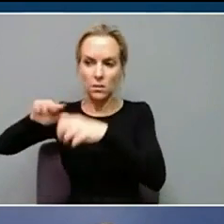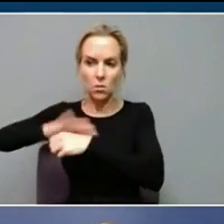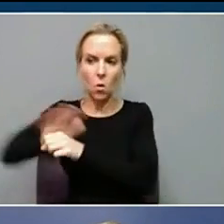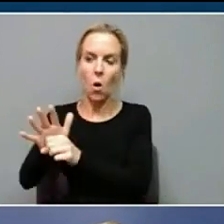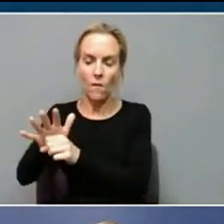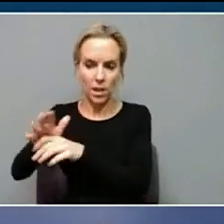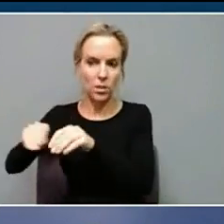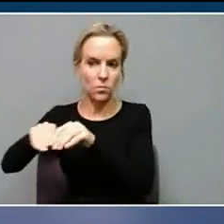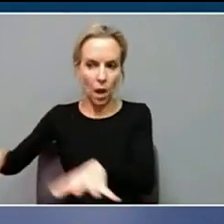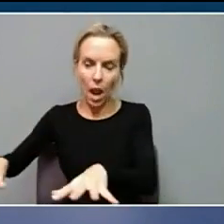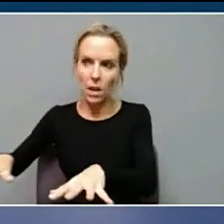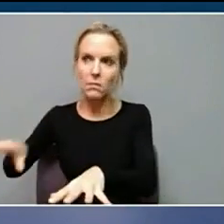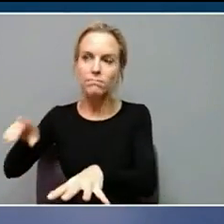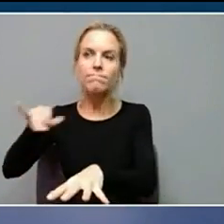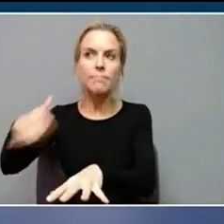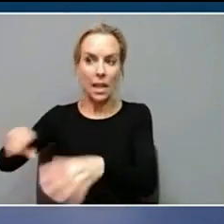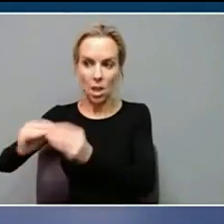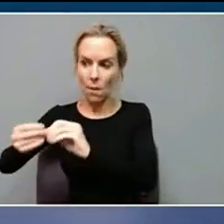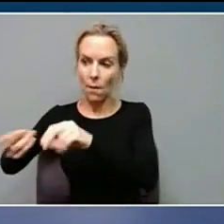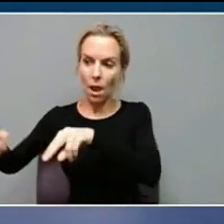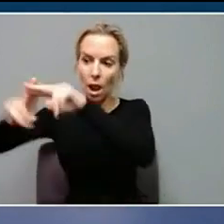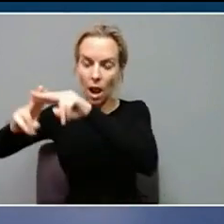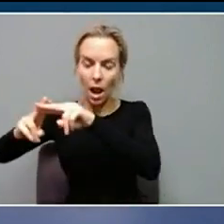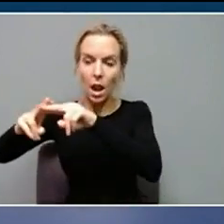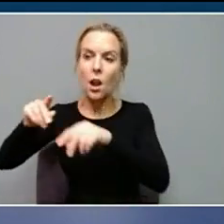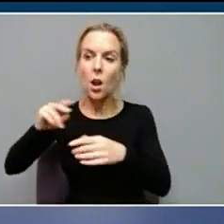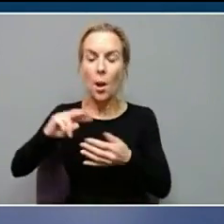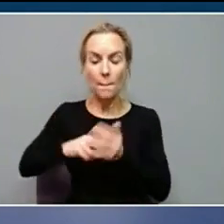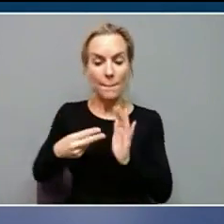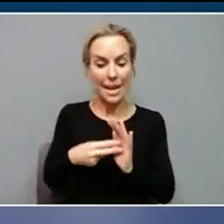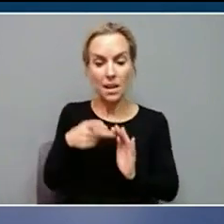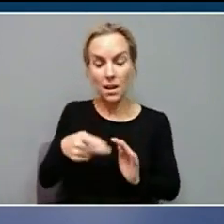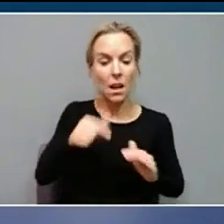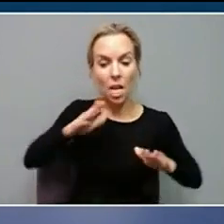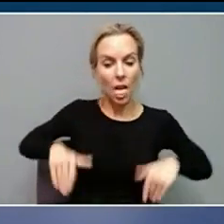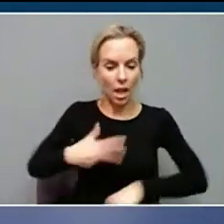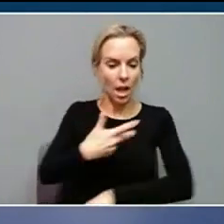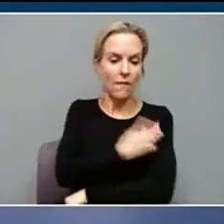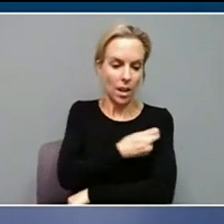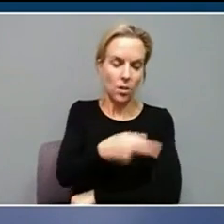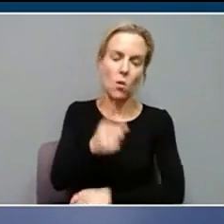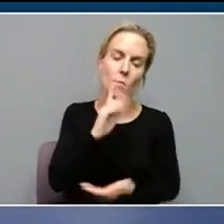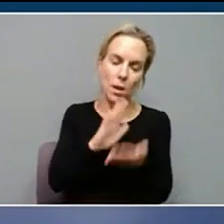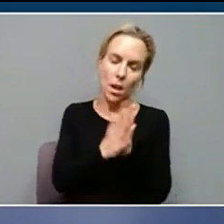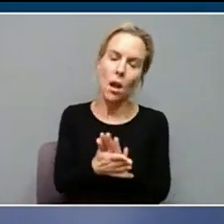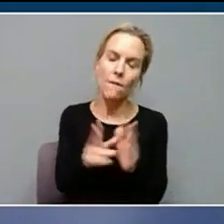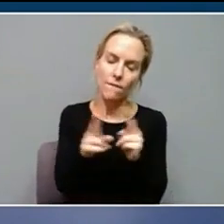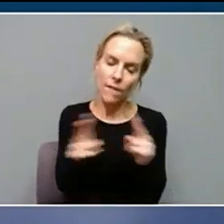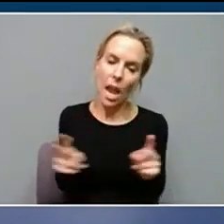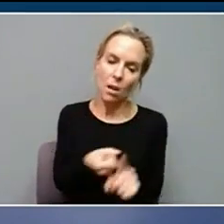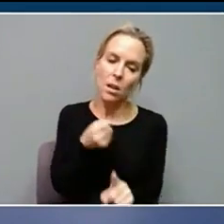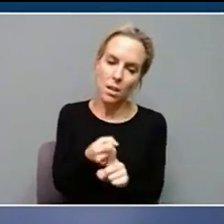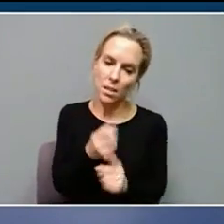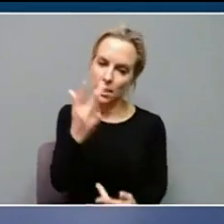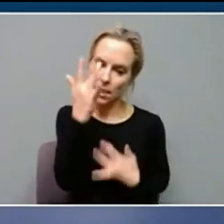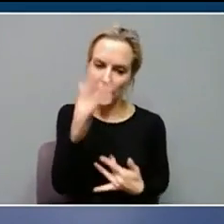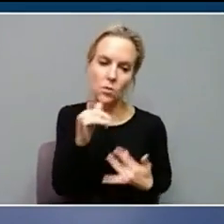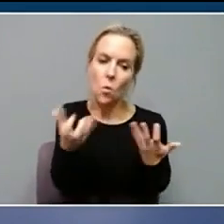It should tell you that if you don't get the vaccine, you're going to get really, really sick. And we do not want that to